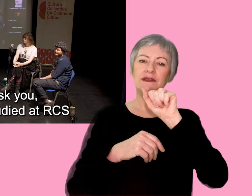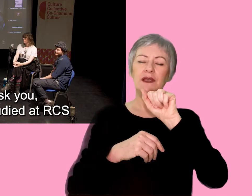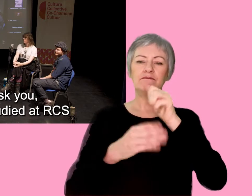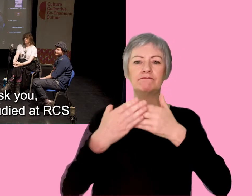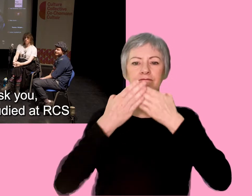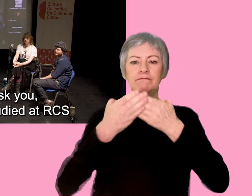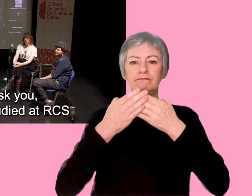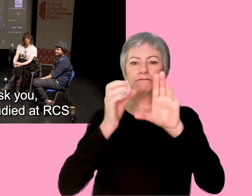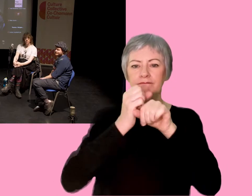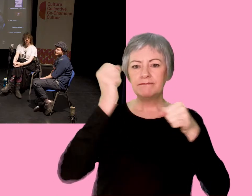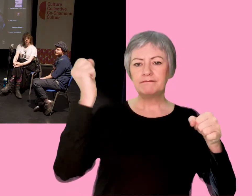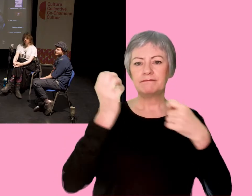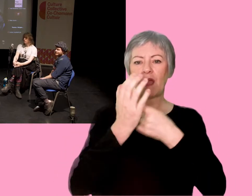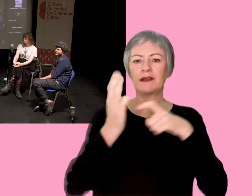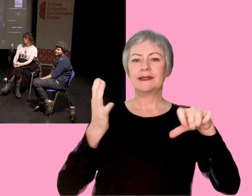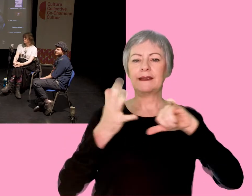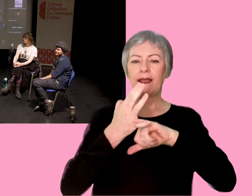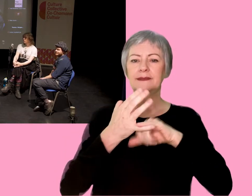you studied at RCS.